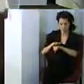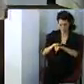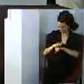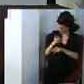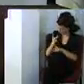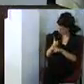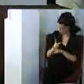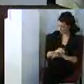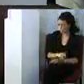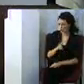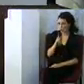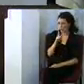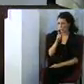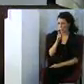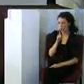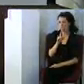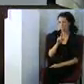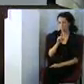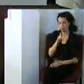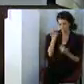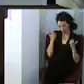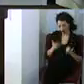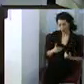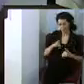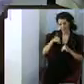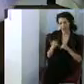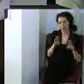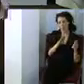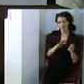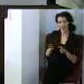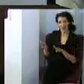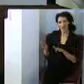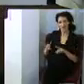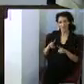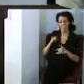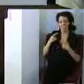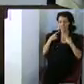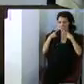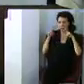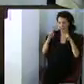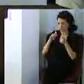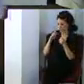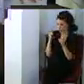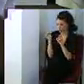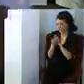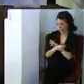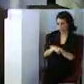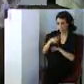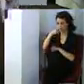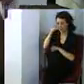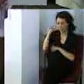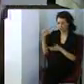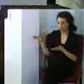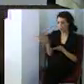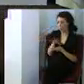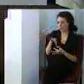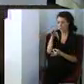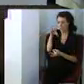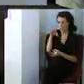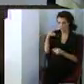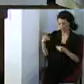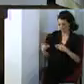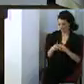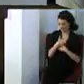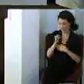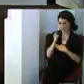are and what we are and how we're behaving. And then when we finally make that transformation, we believe it's because of the Holy Spirit's presence in our lives. But when we